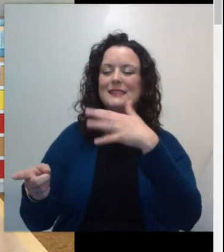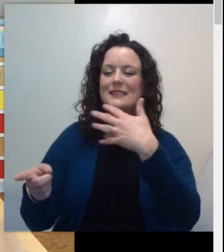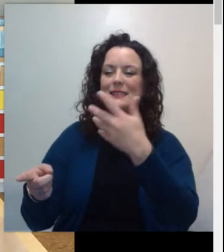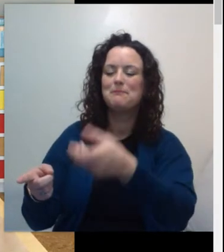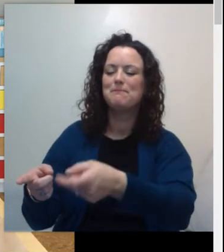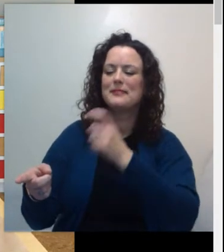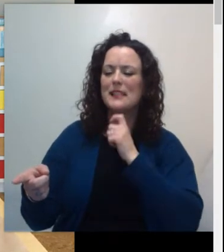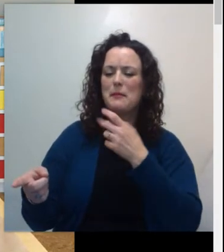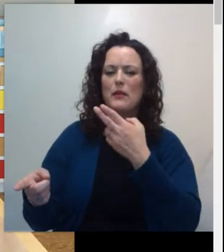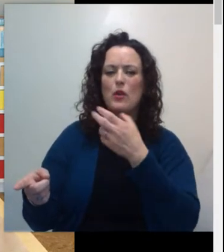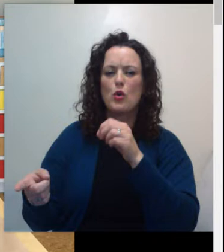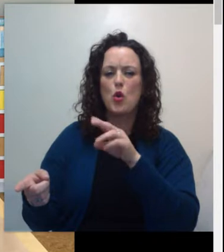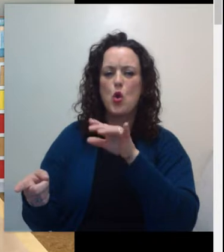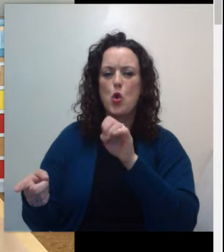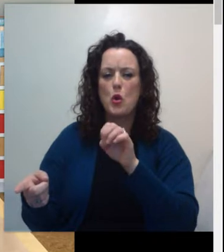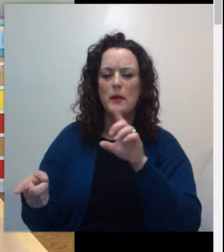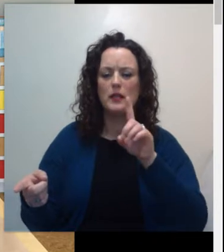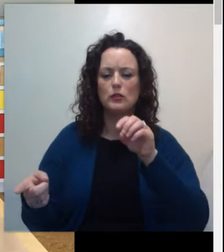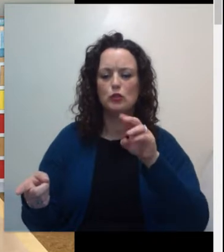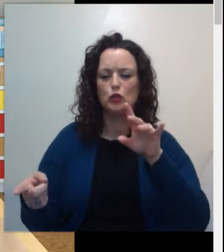stuck. It was a Hooby-Dooby done.